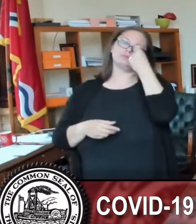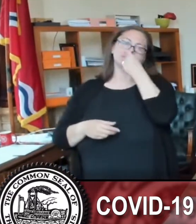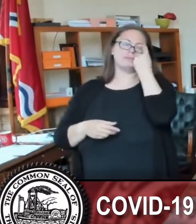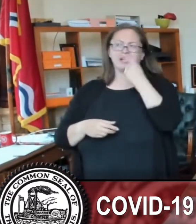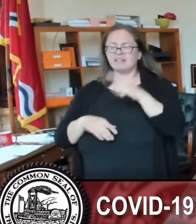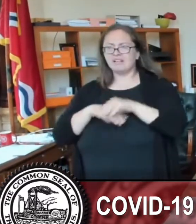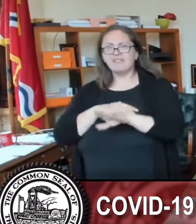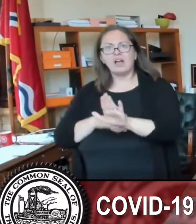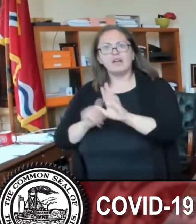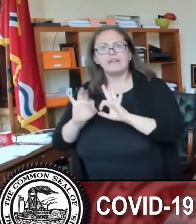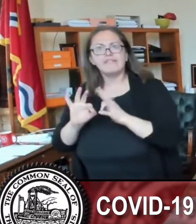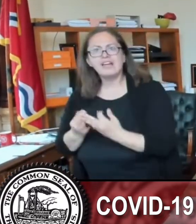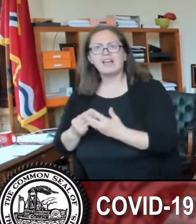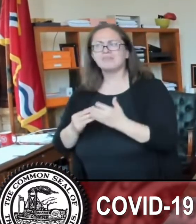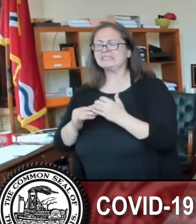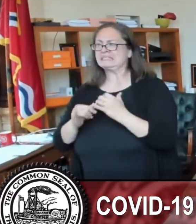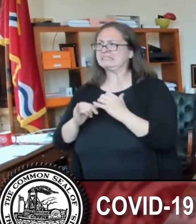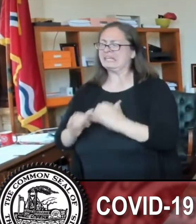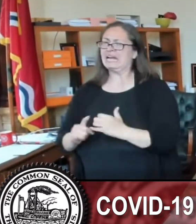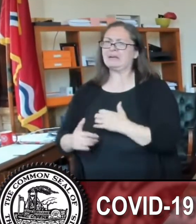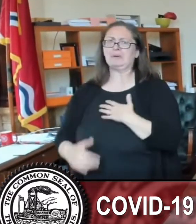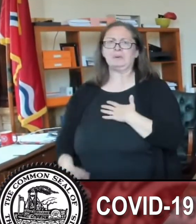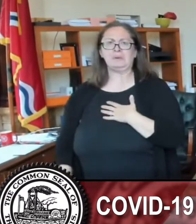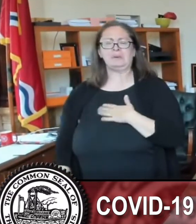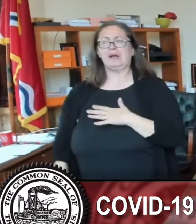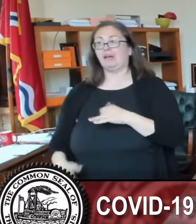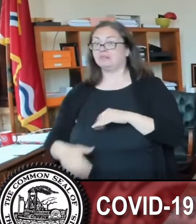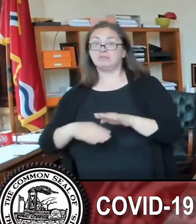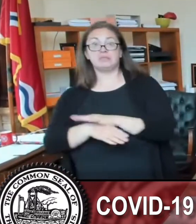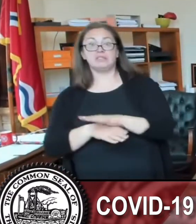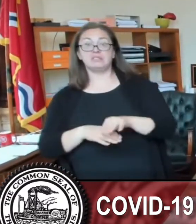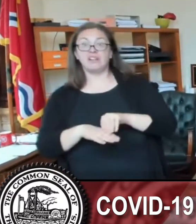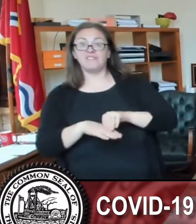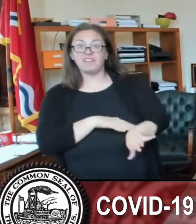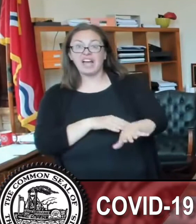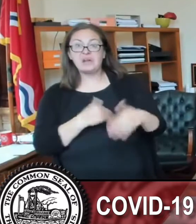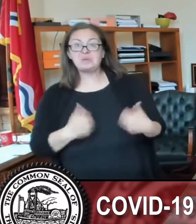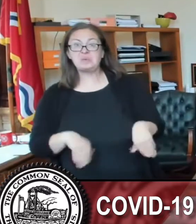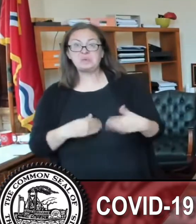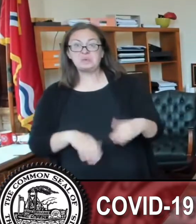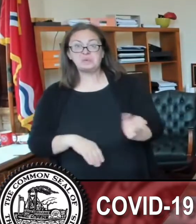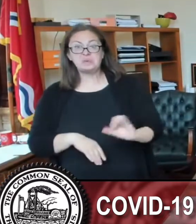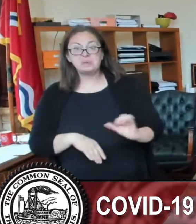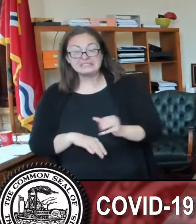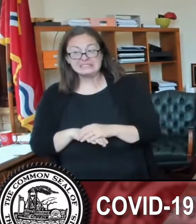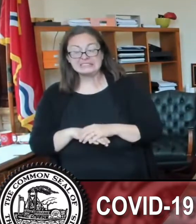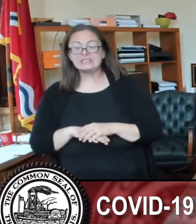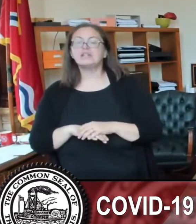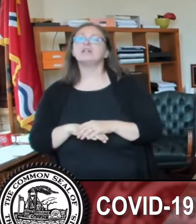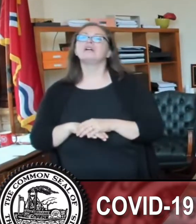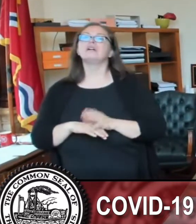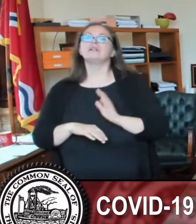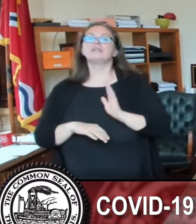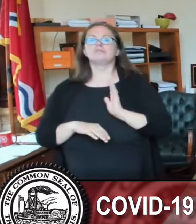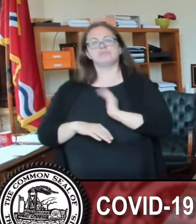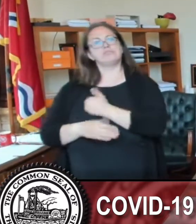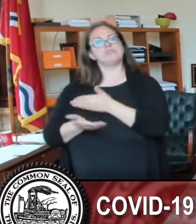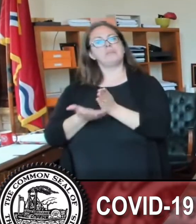your families in the same way, and it's affecting business in the same way. So we have a budget